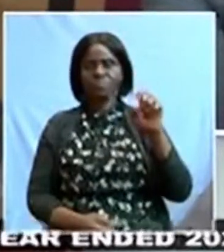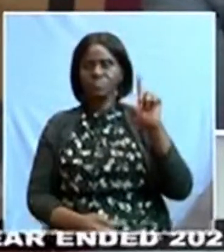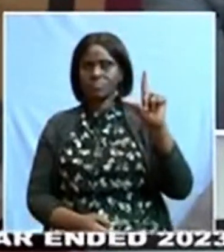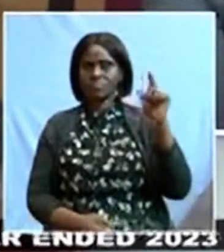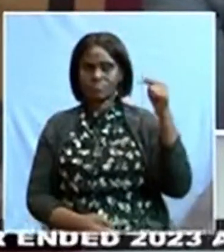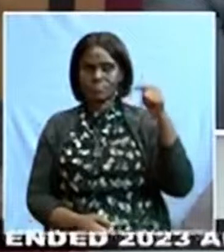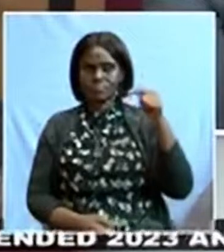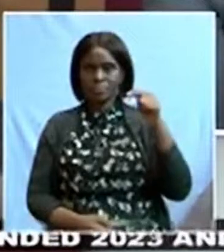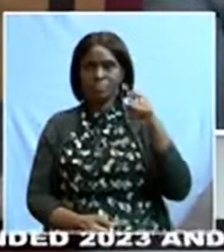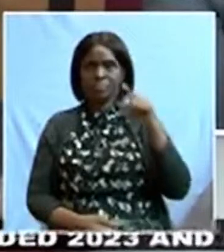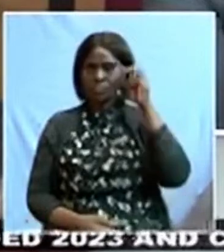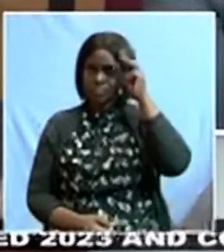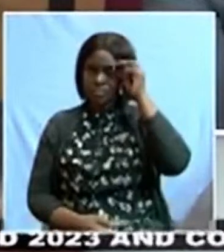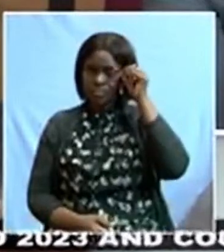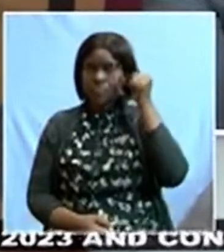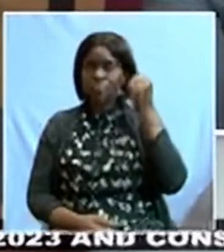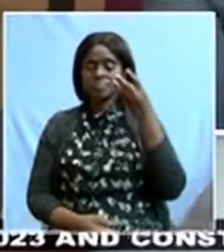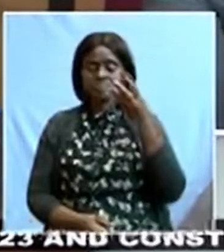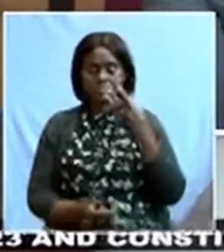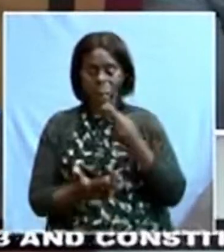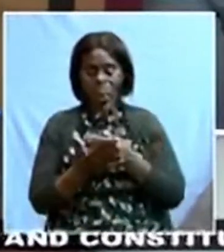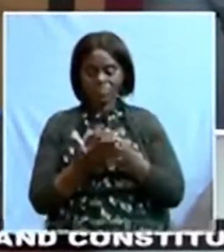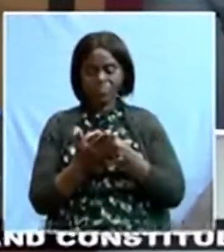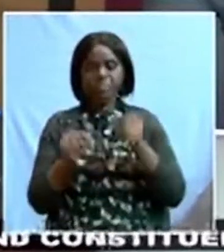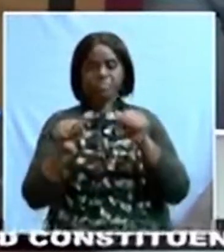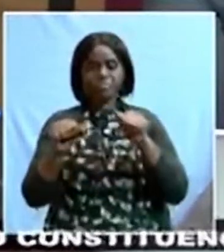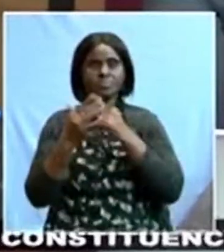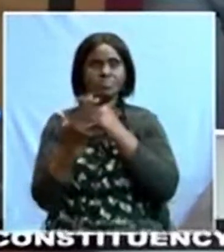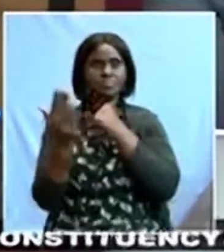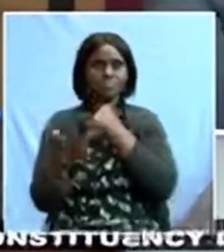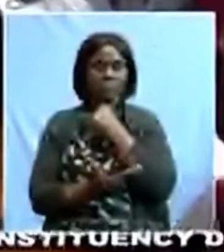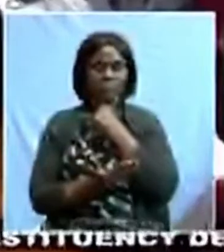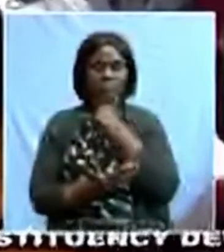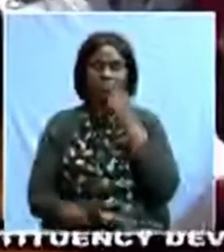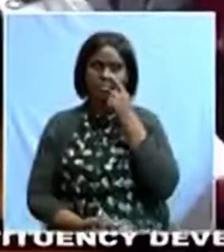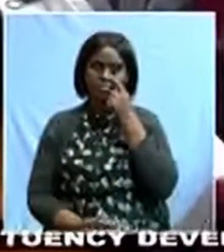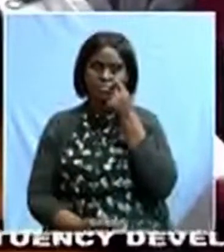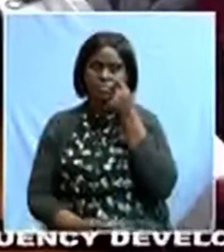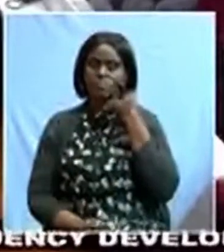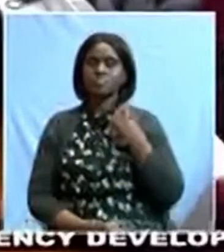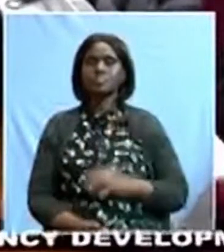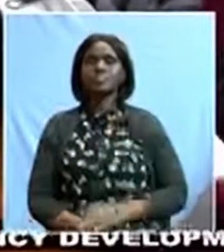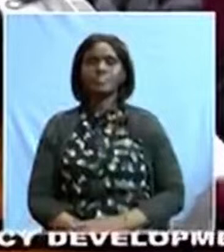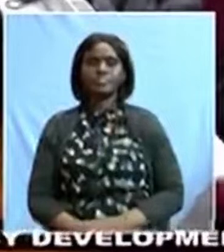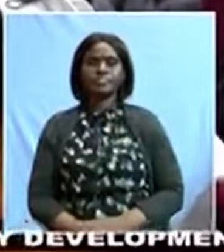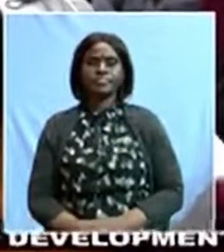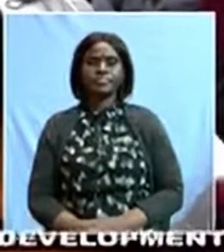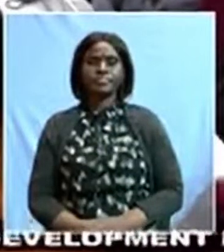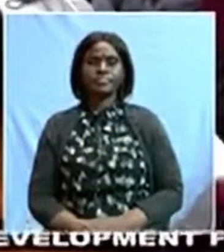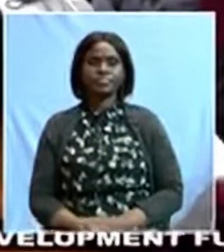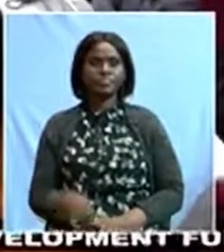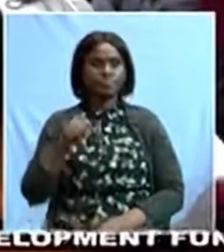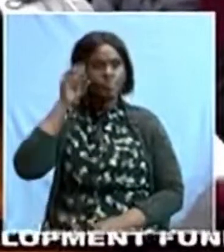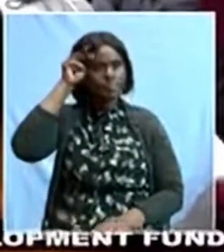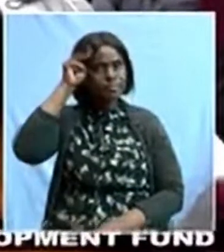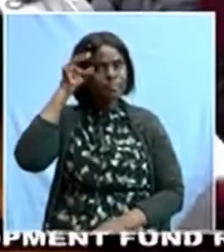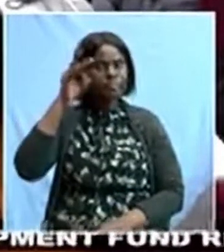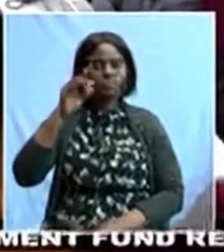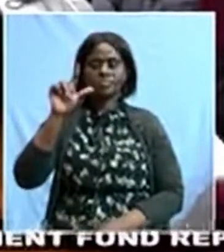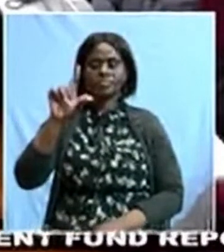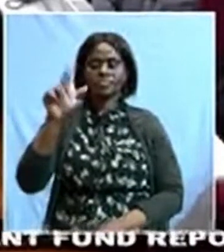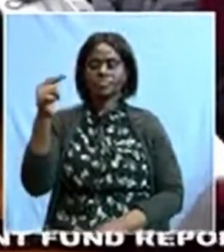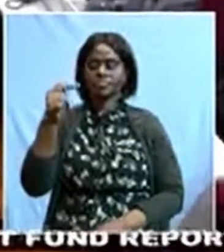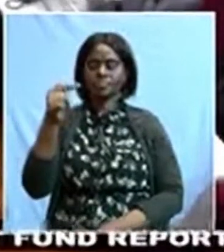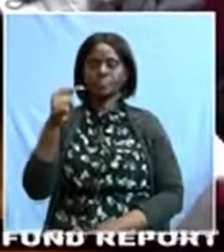Department, Ministry of Finance, Audit Division. Welcome. Thank you so much. Our permanent witness from the Ministry of Local